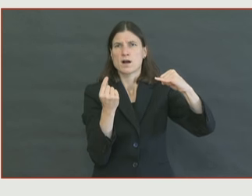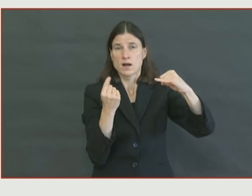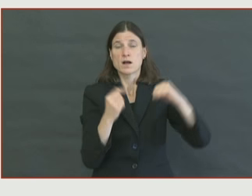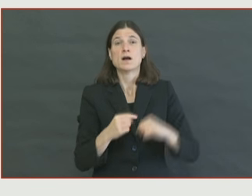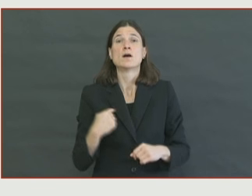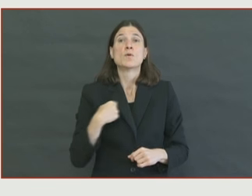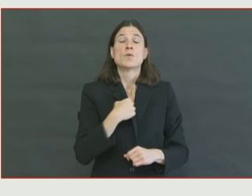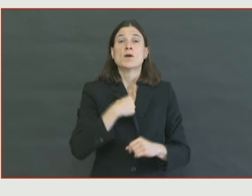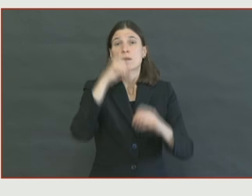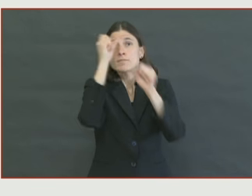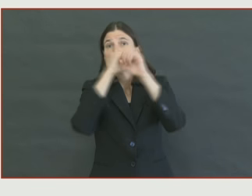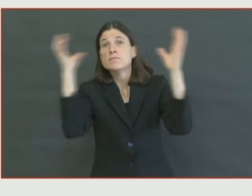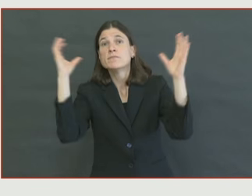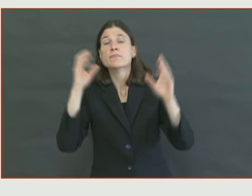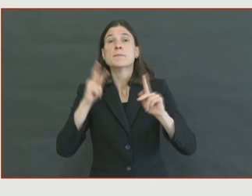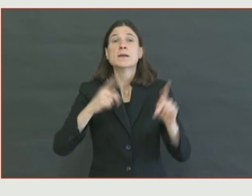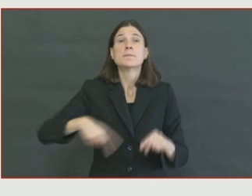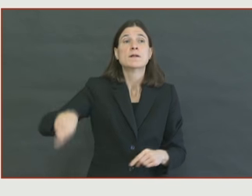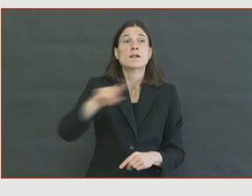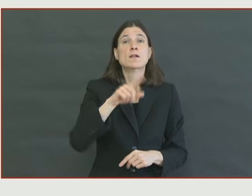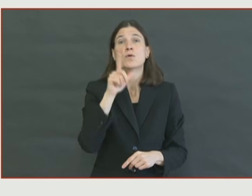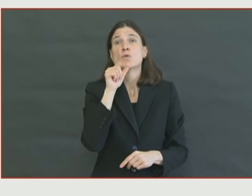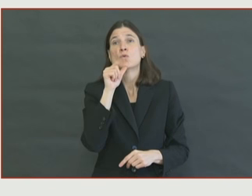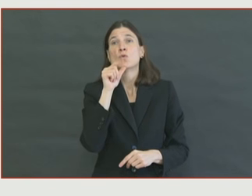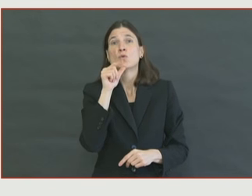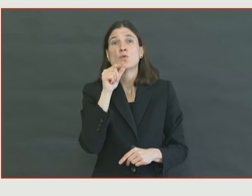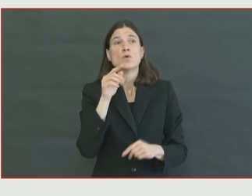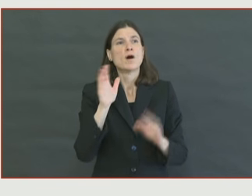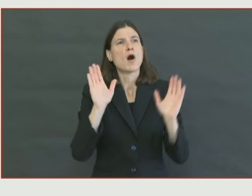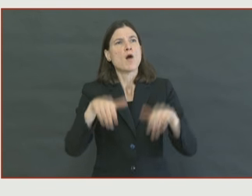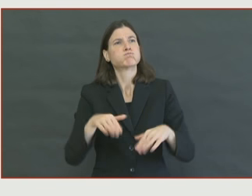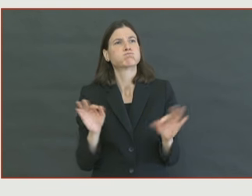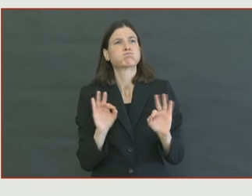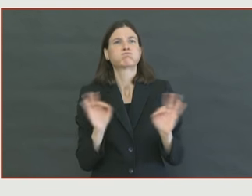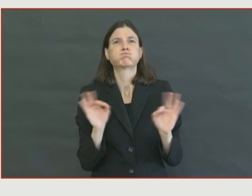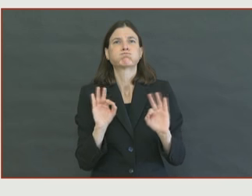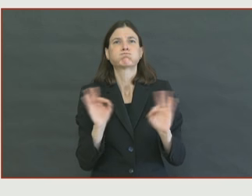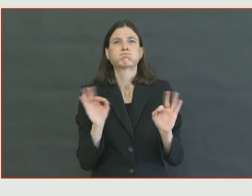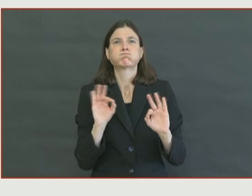congregate together over the weekends of Passover and Easter.